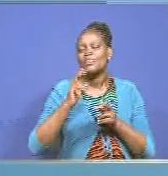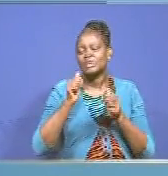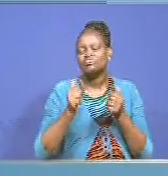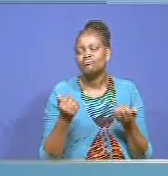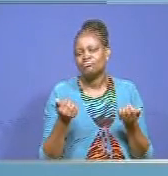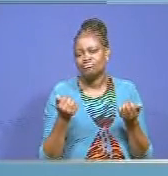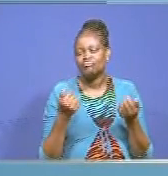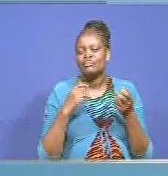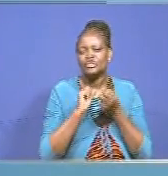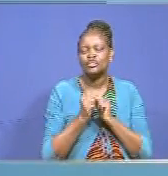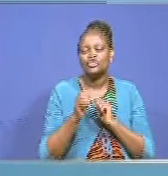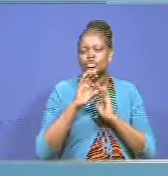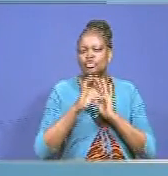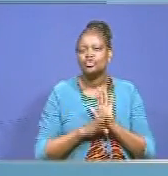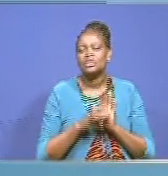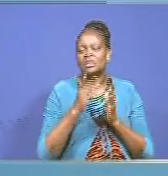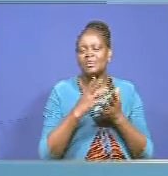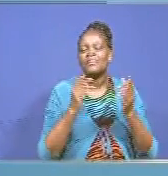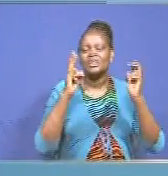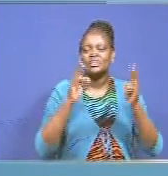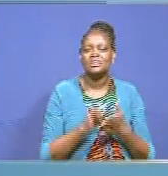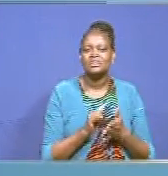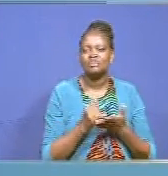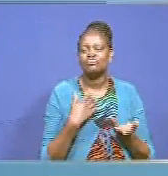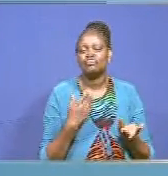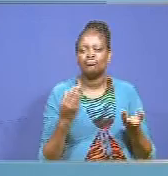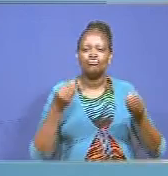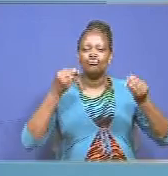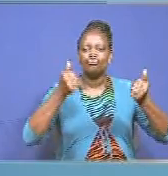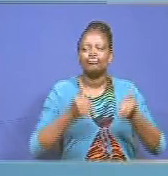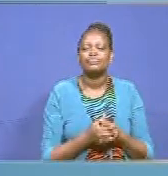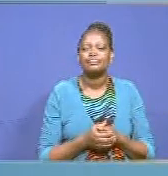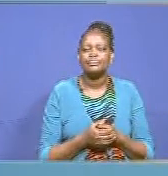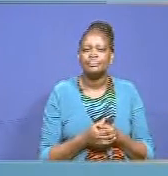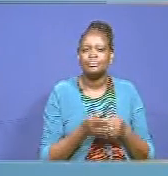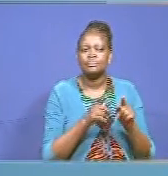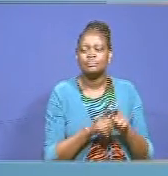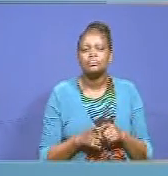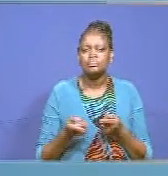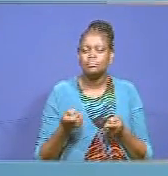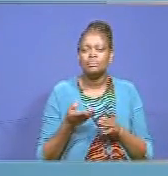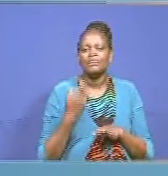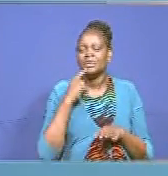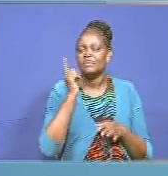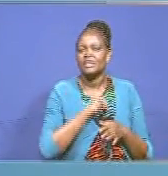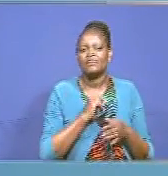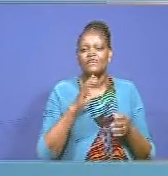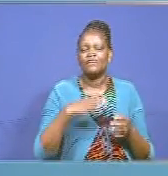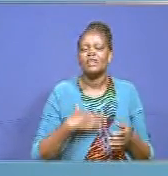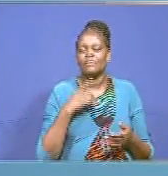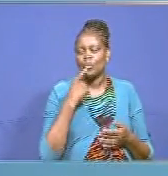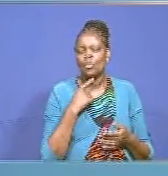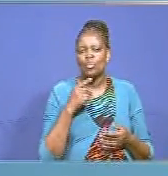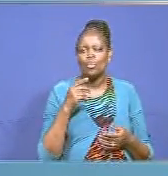lead to changes in the constitution. So those are some of the issues that we want to look at this evening. And of course, like I'd mentioned, our guest in studio is ANC